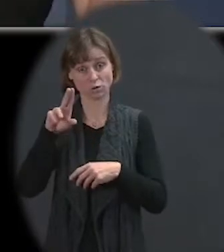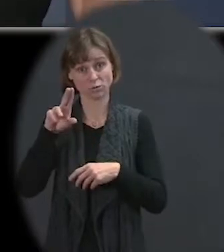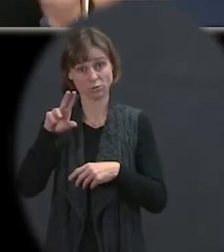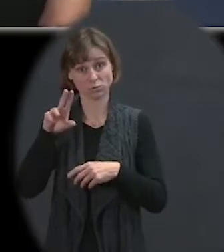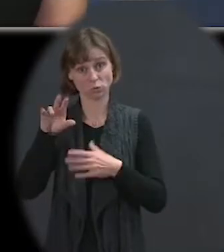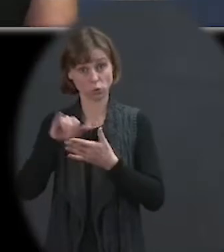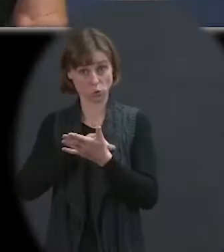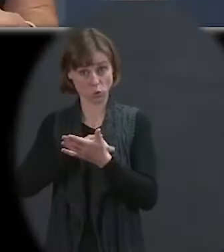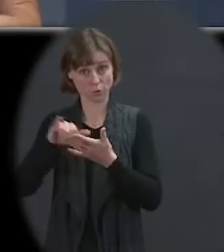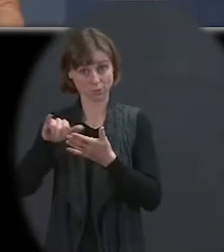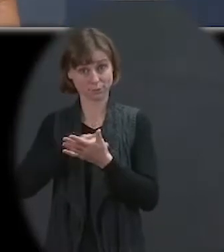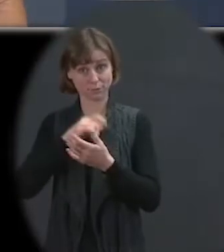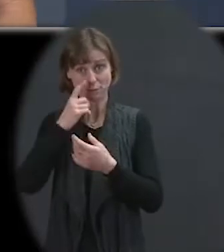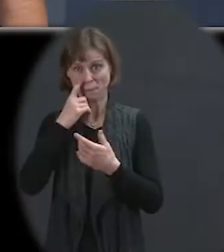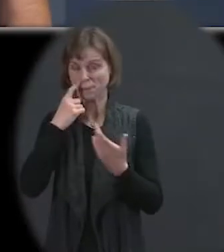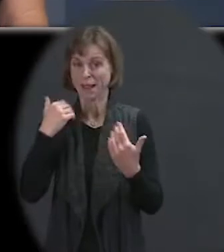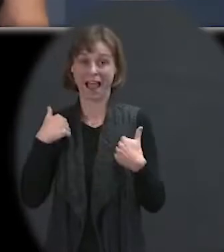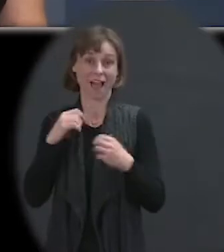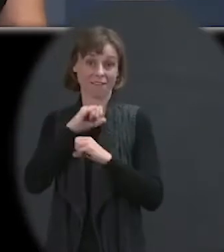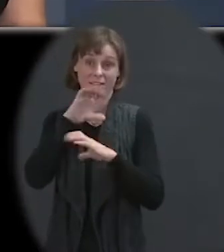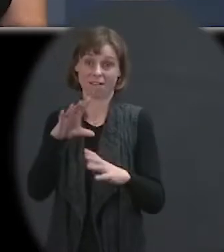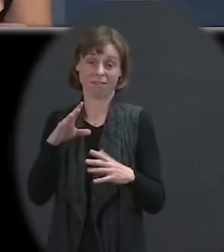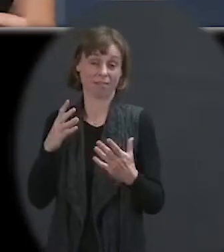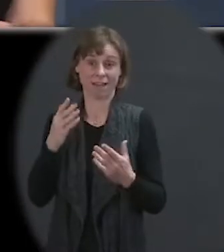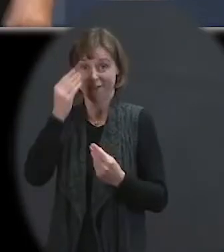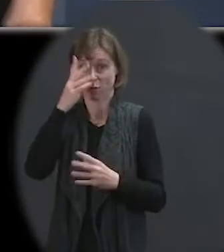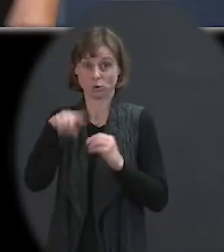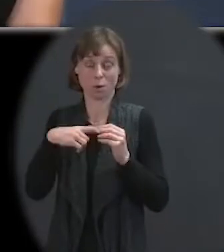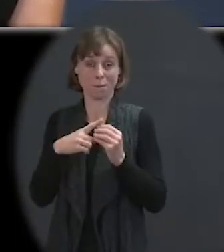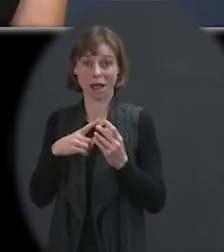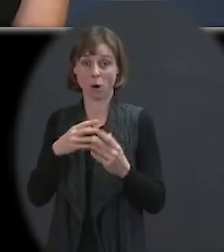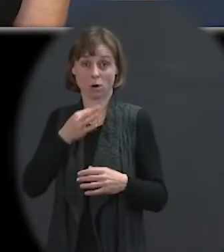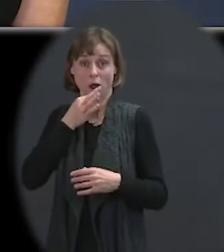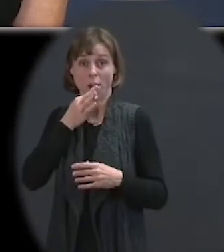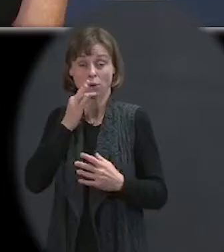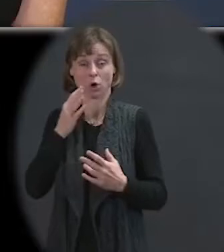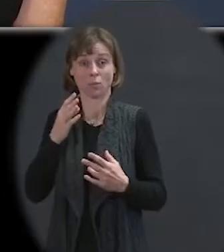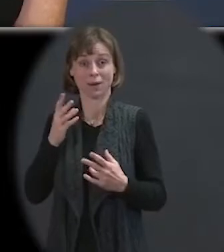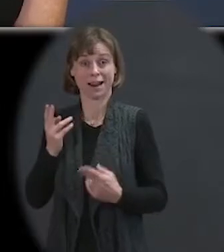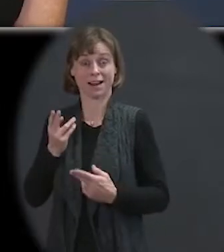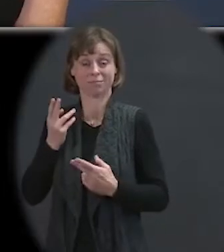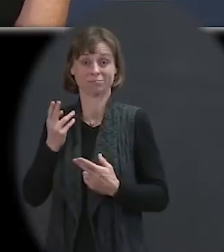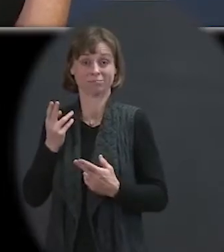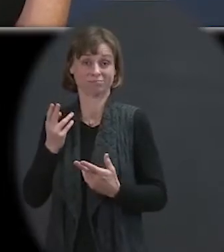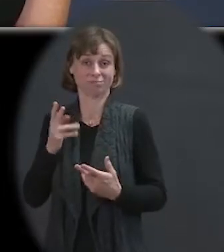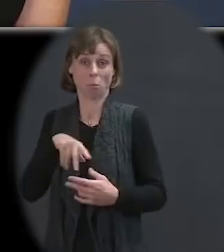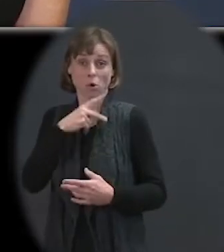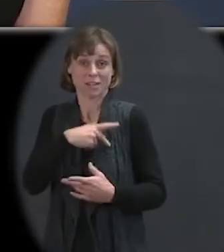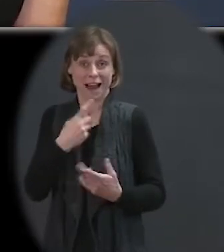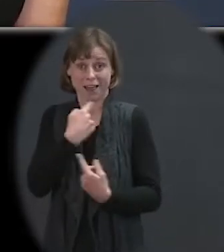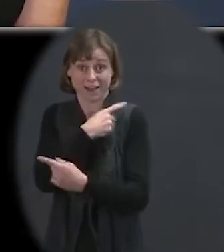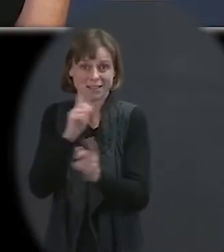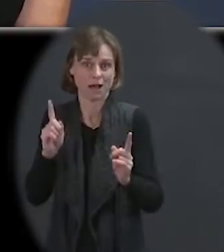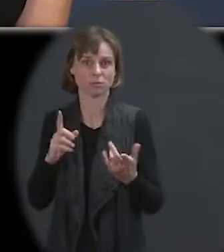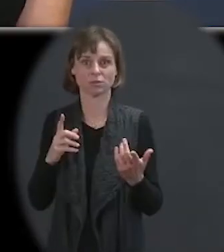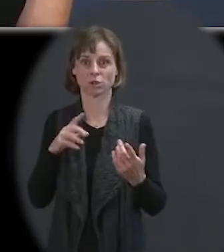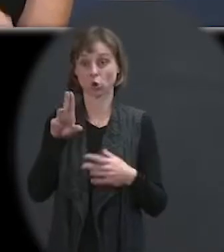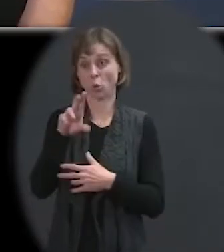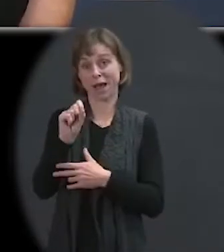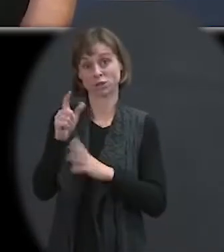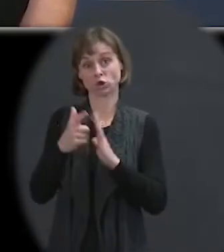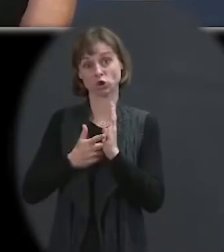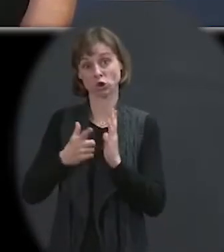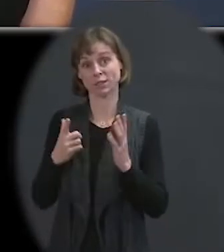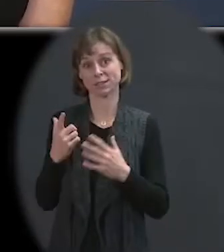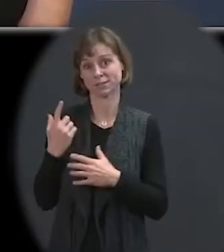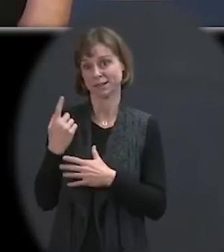kind of upcoming personnel announcements. Obviously, there was an announcement made just last week or the week before about U.S. attorneys, and that went